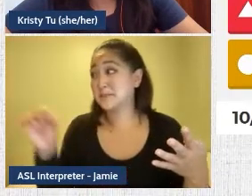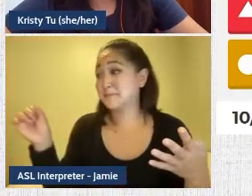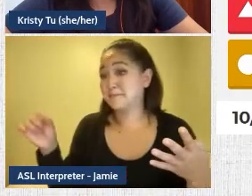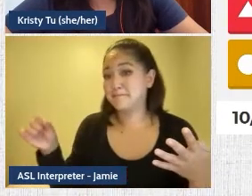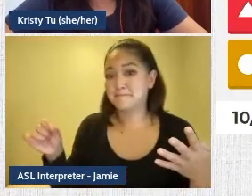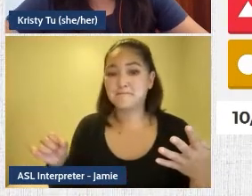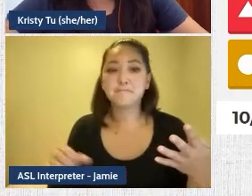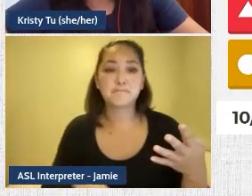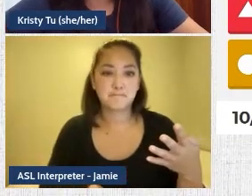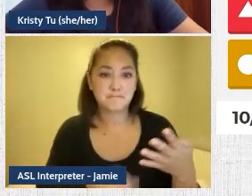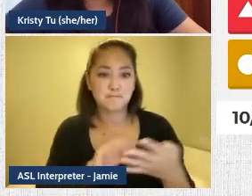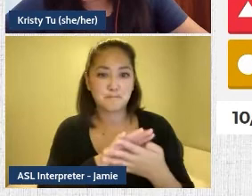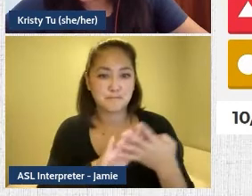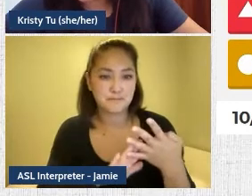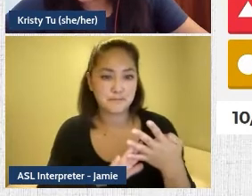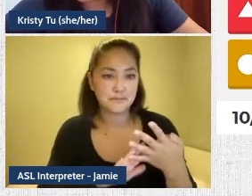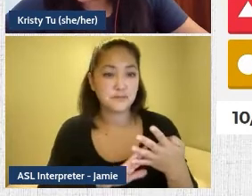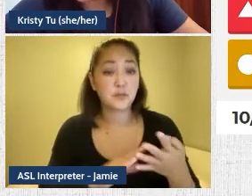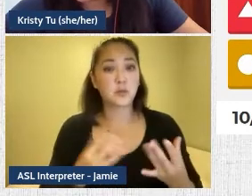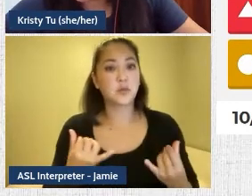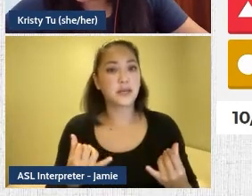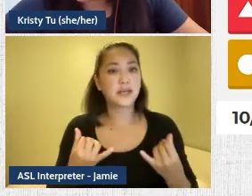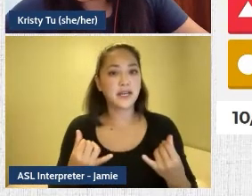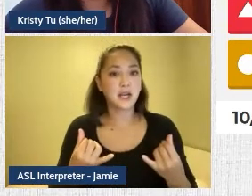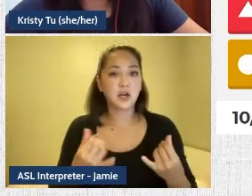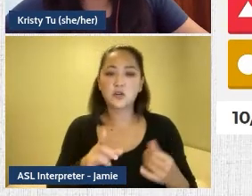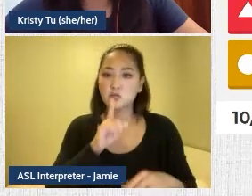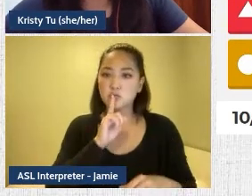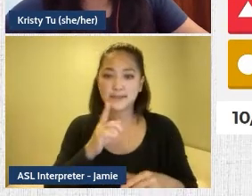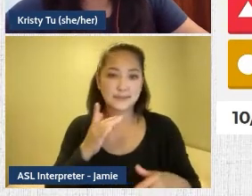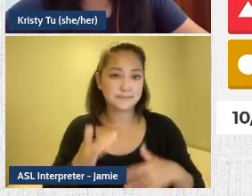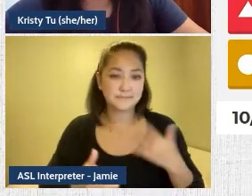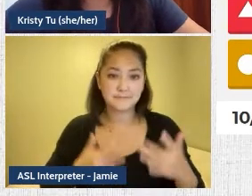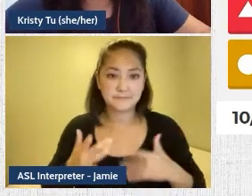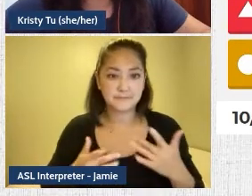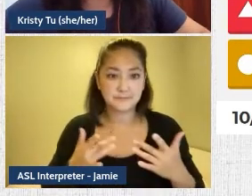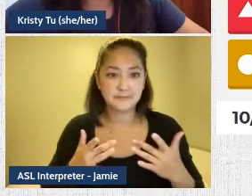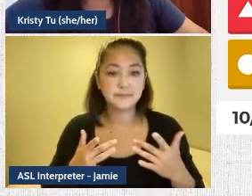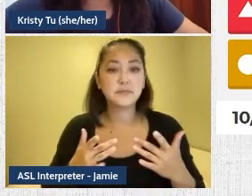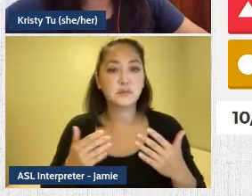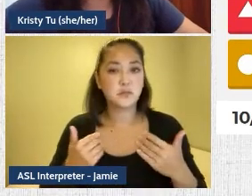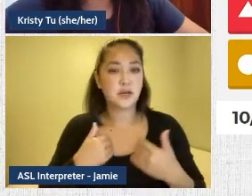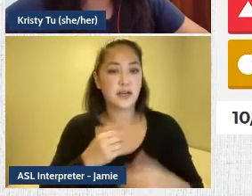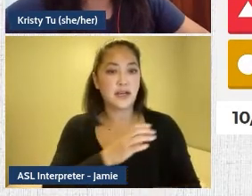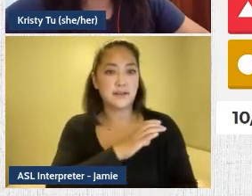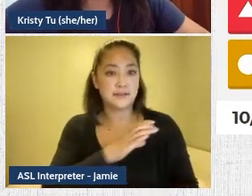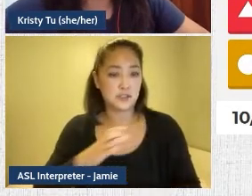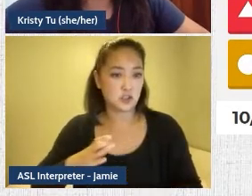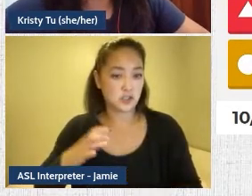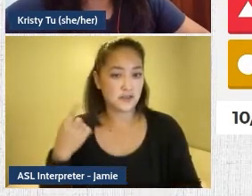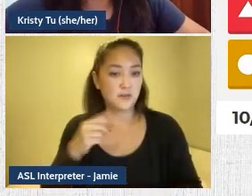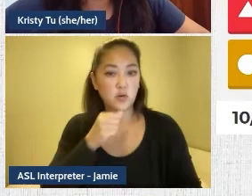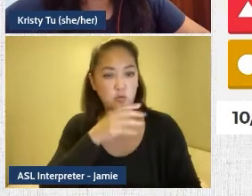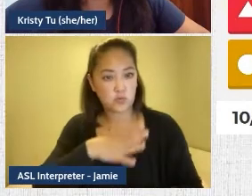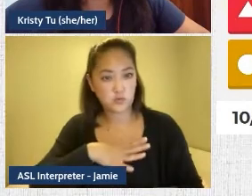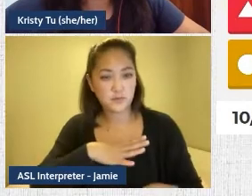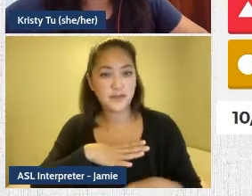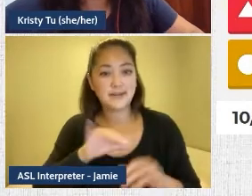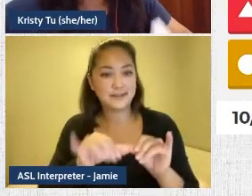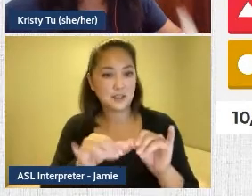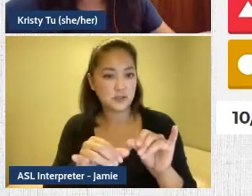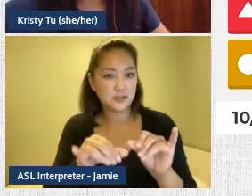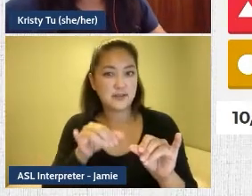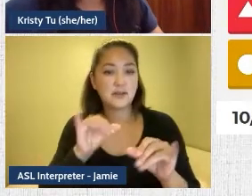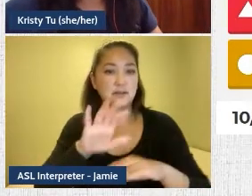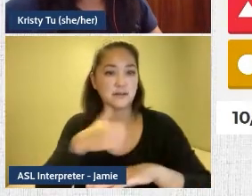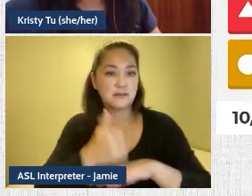We have now very excited to have a chair for women in engineering that we established last year. This